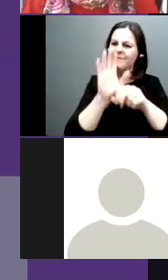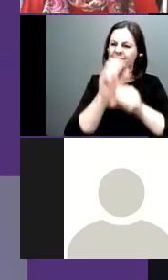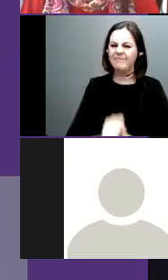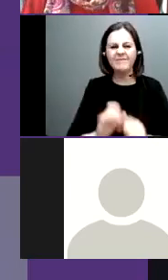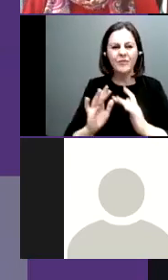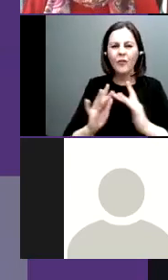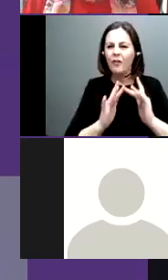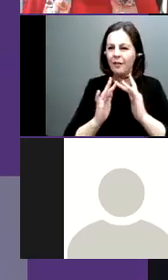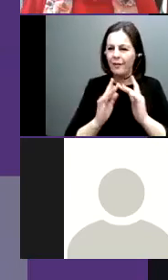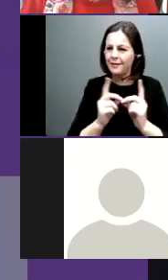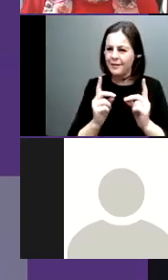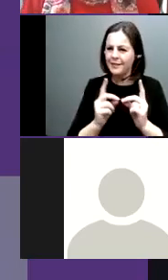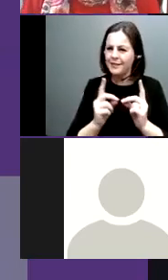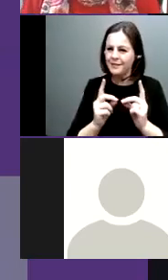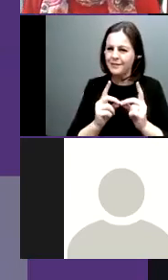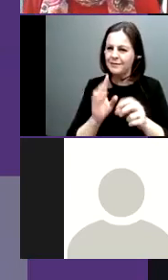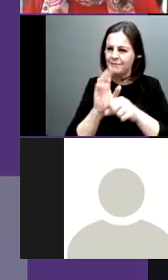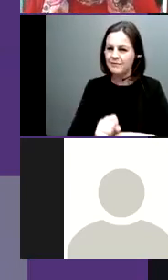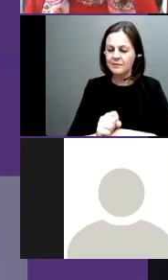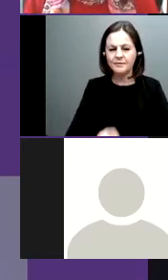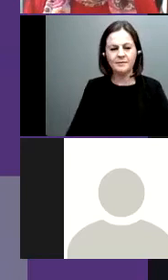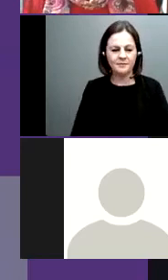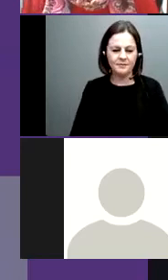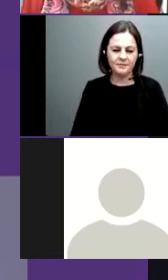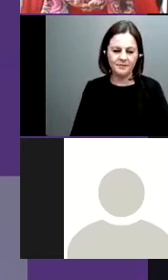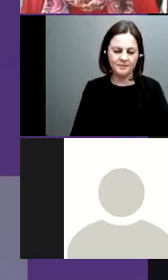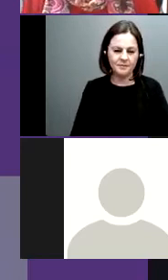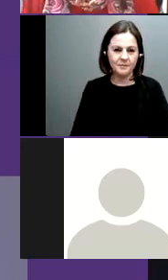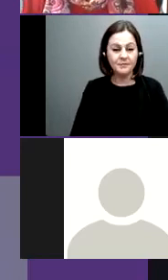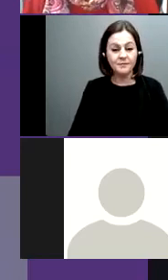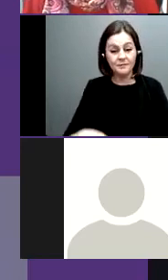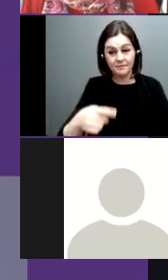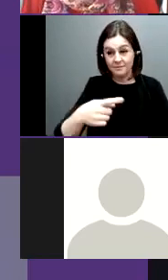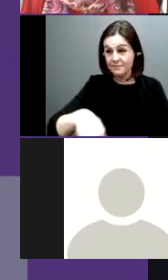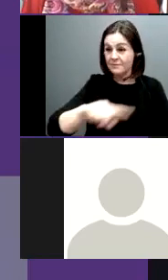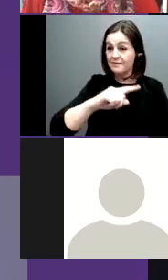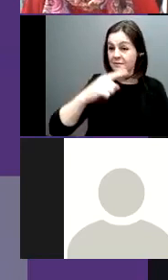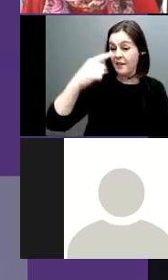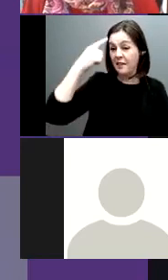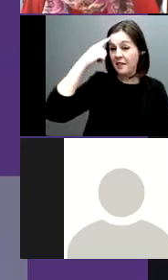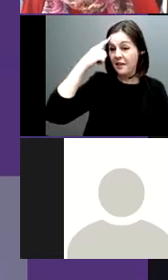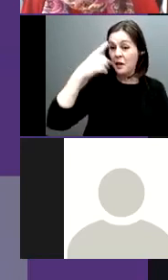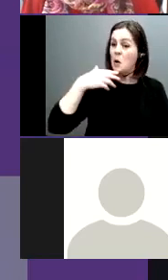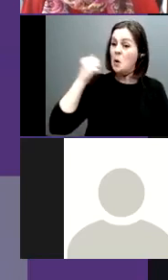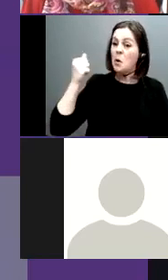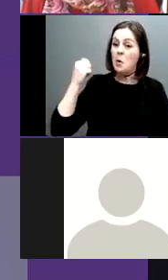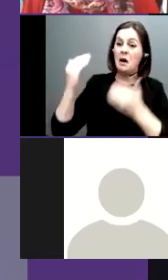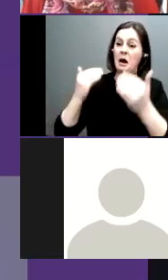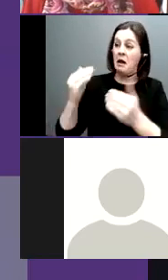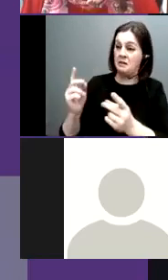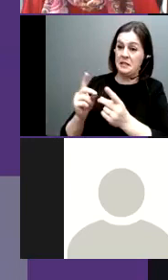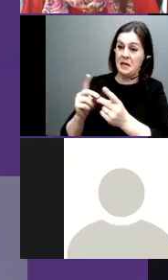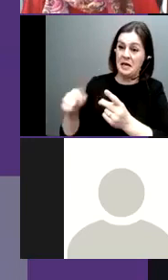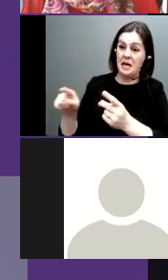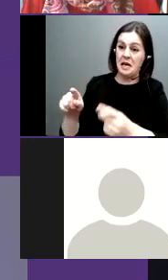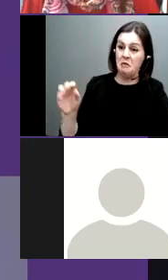And, I think for folks to think that older adults aren't in the dating world,